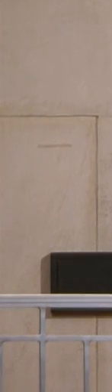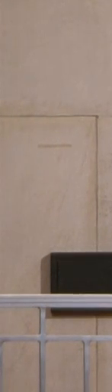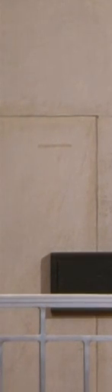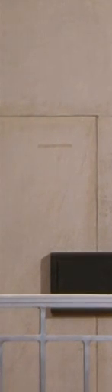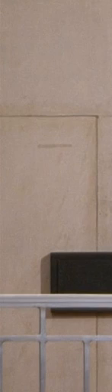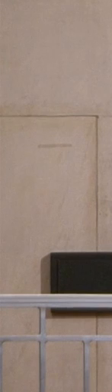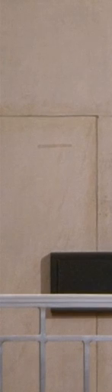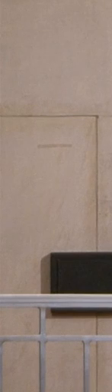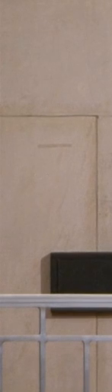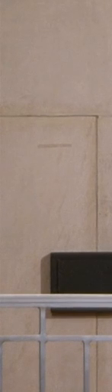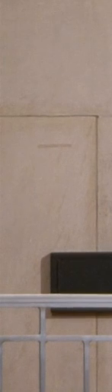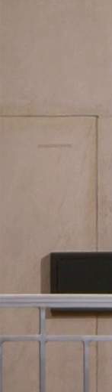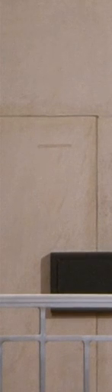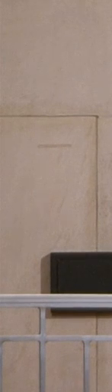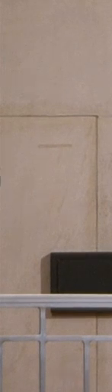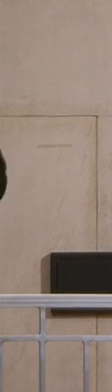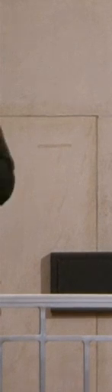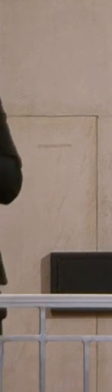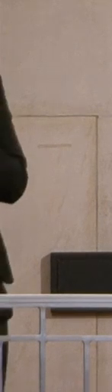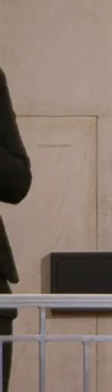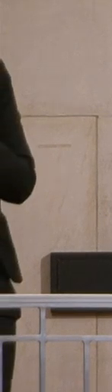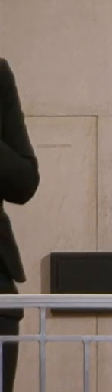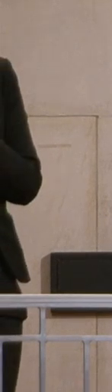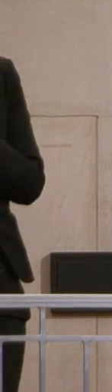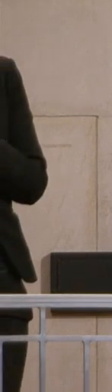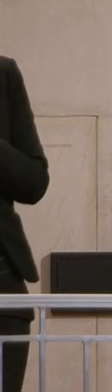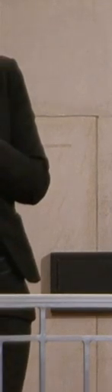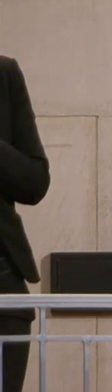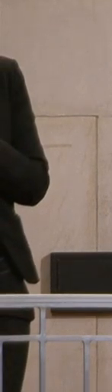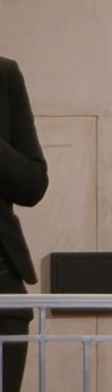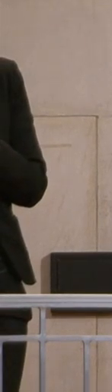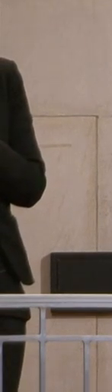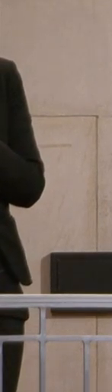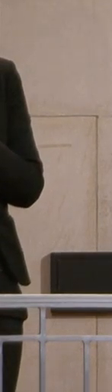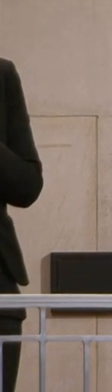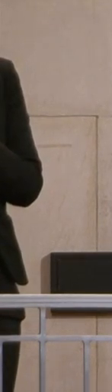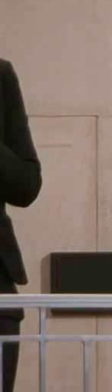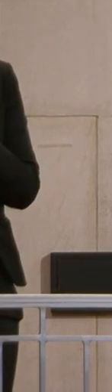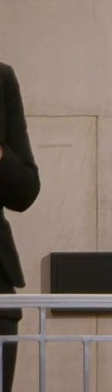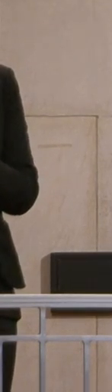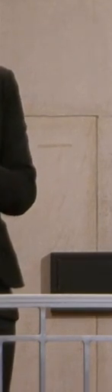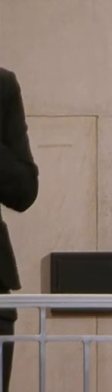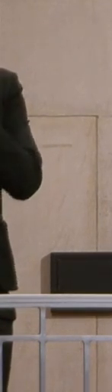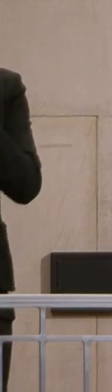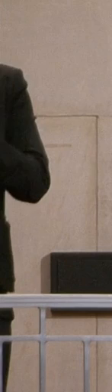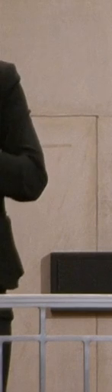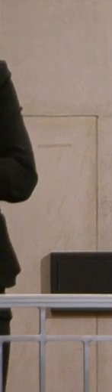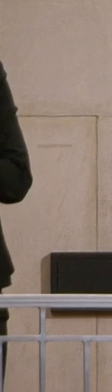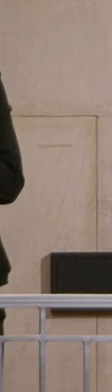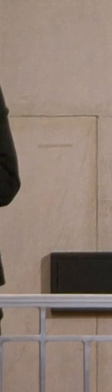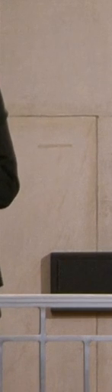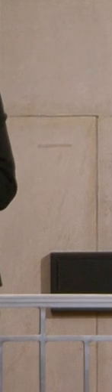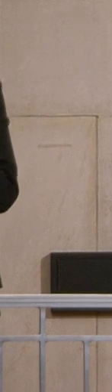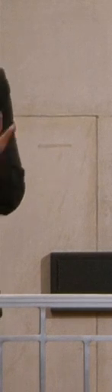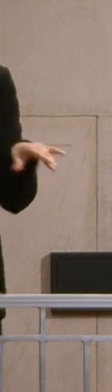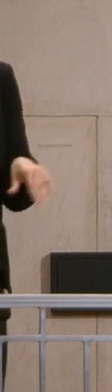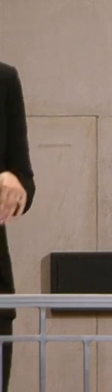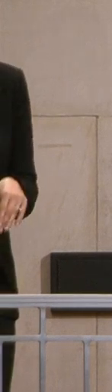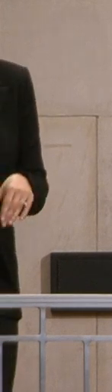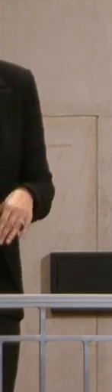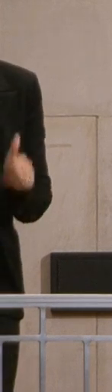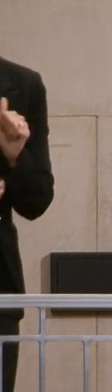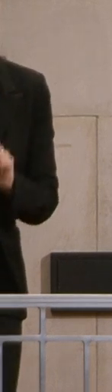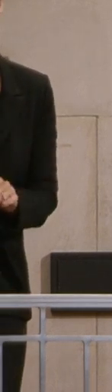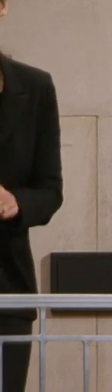and they're also the ones who stand to benefit the most when those lies are exposed. So as the Attorney General has